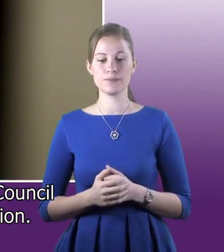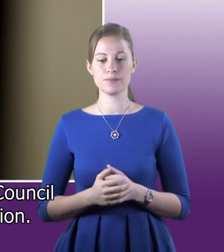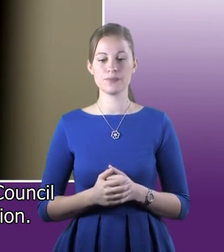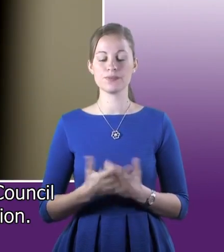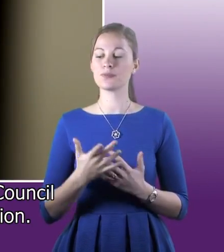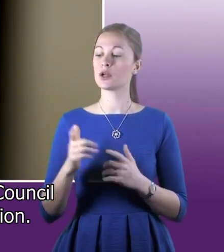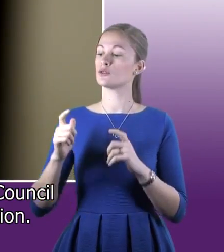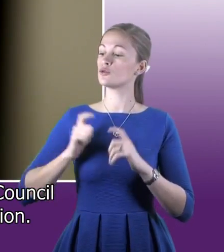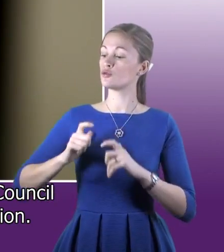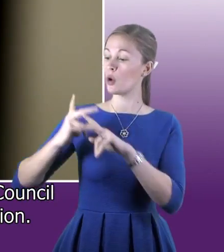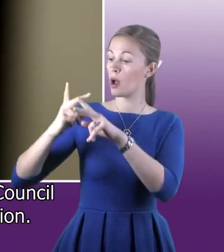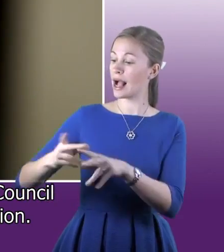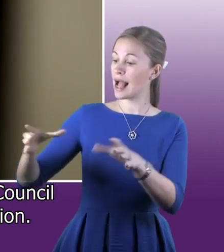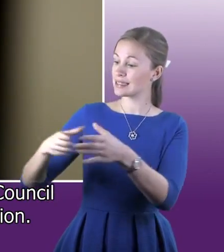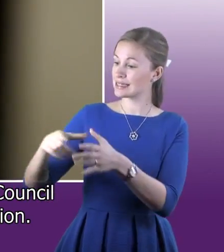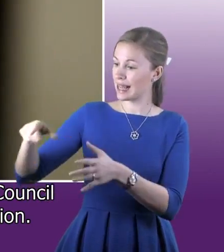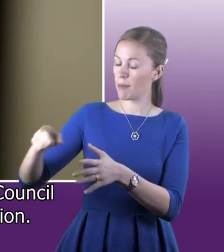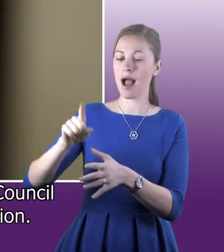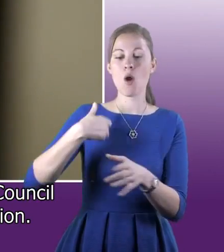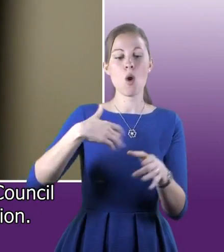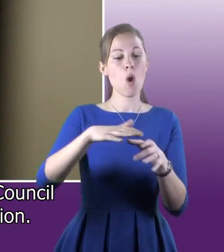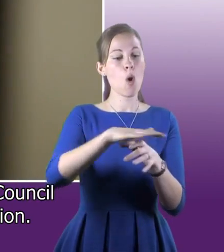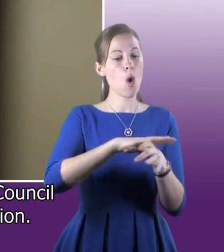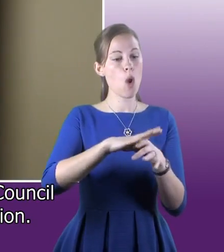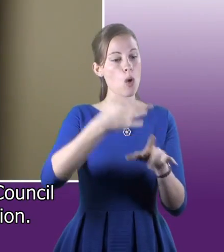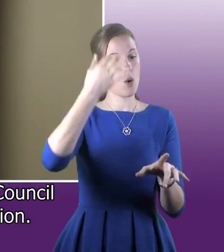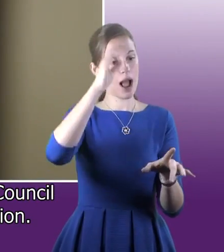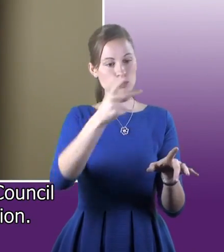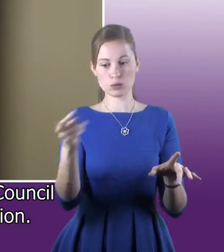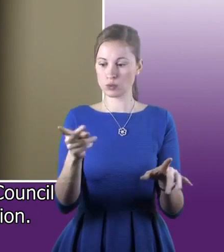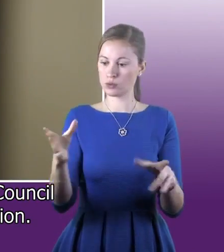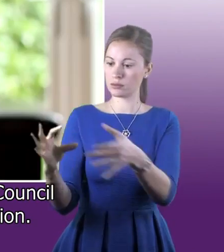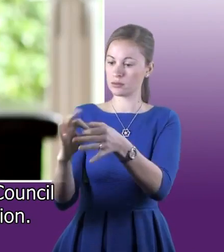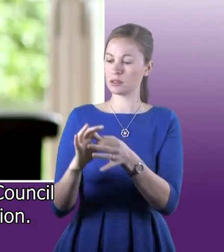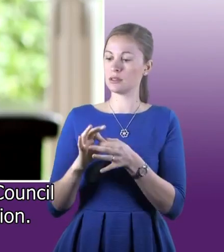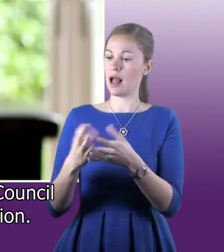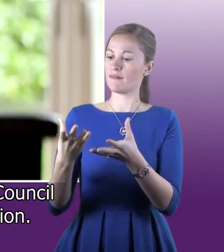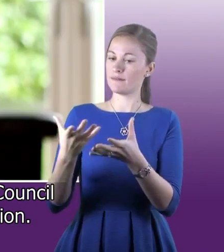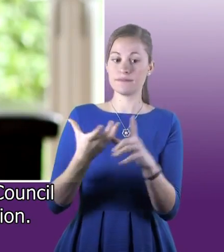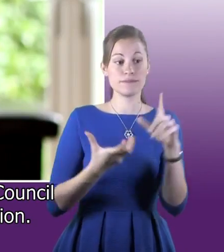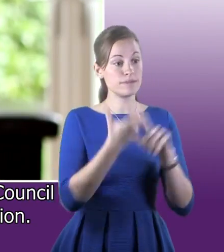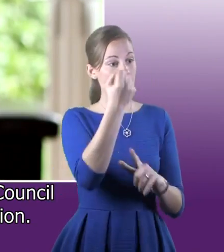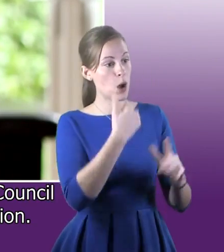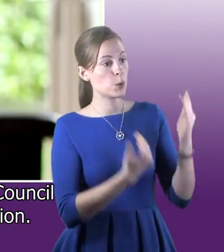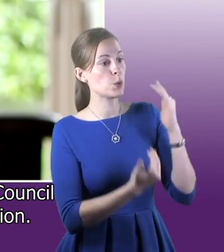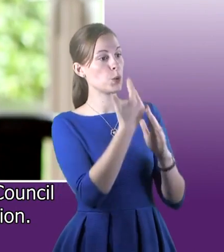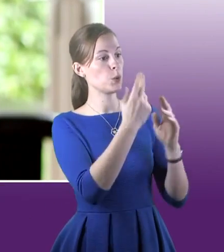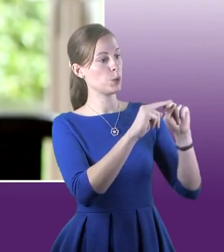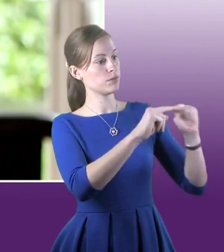The social care team and my local borough council found me new, specially adapted accommodation.